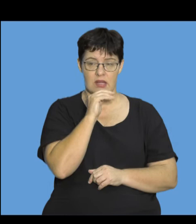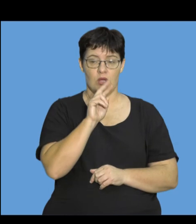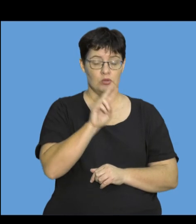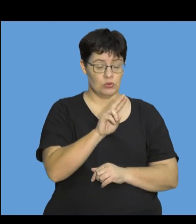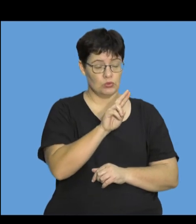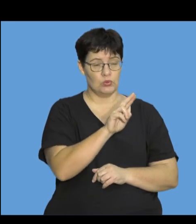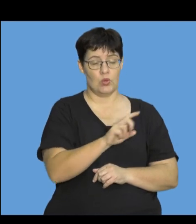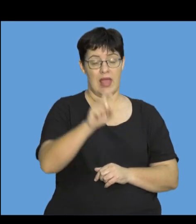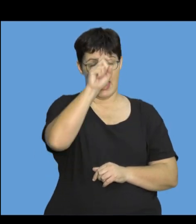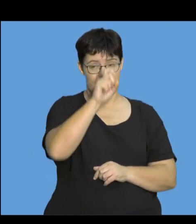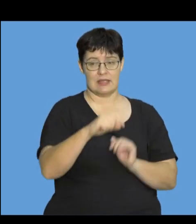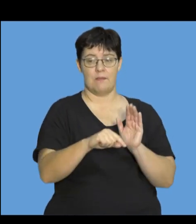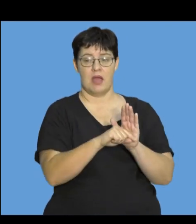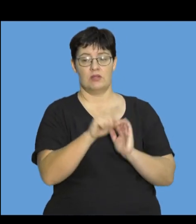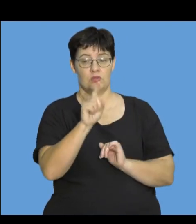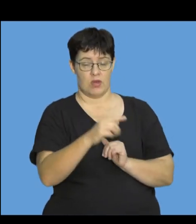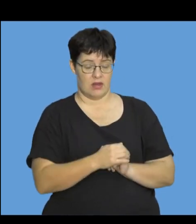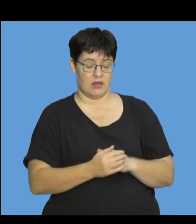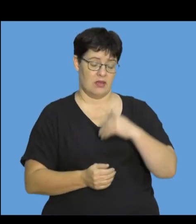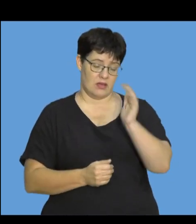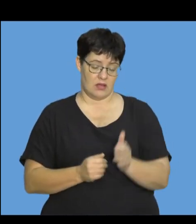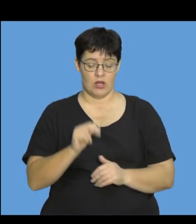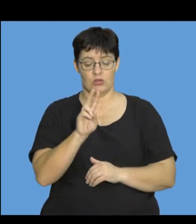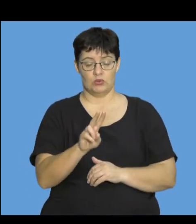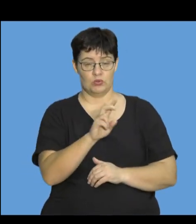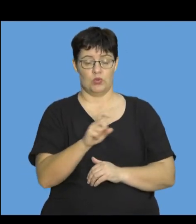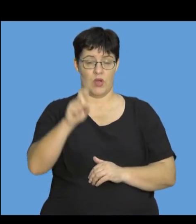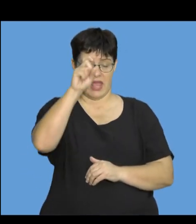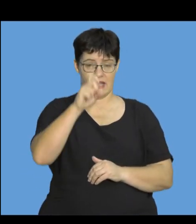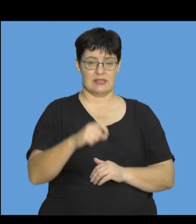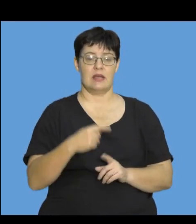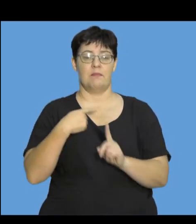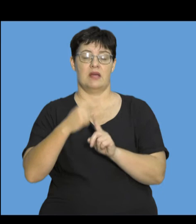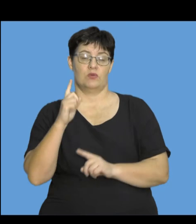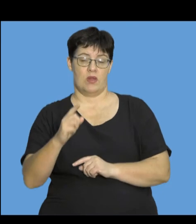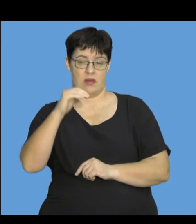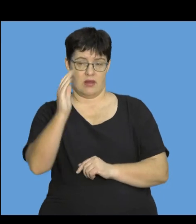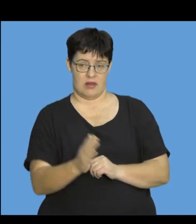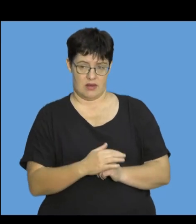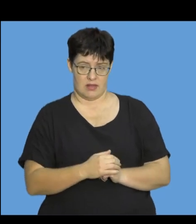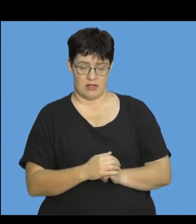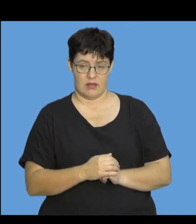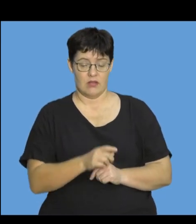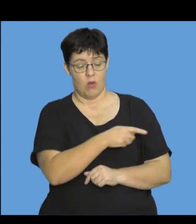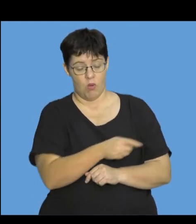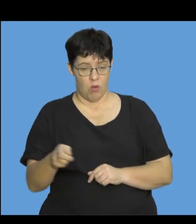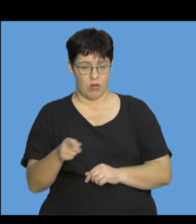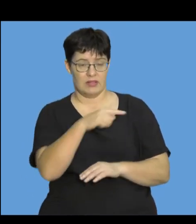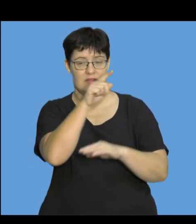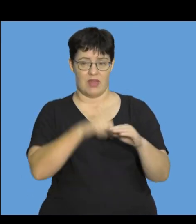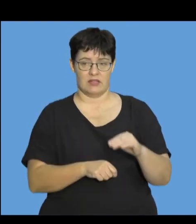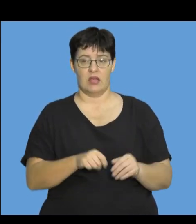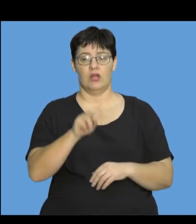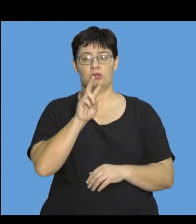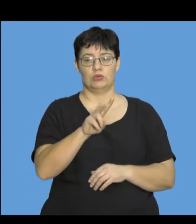be 2 to the exponent of x minus 1 into 2 to the exponent of x plus 1, and then